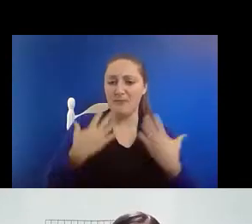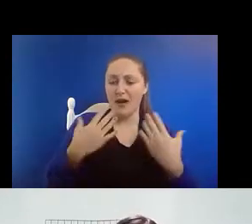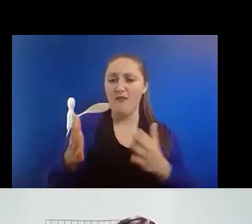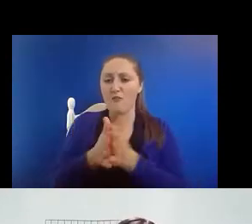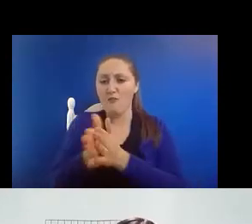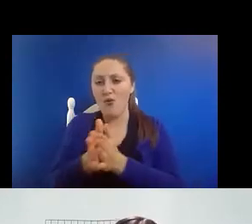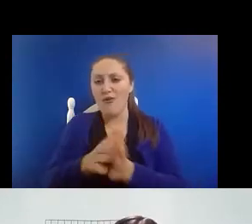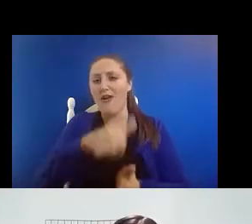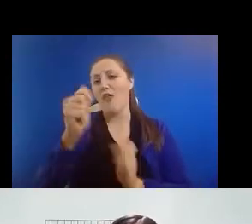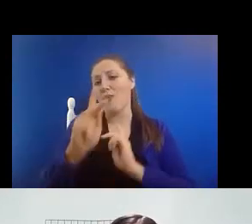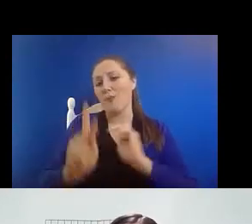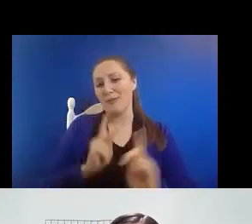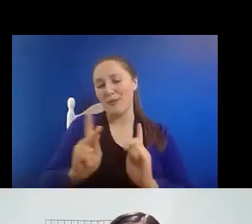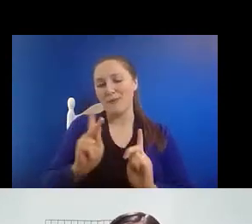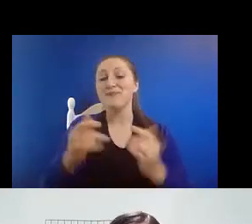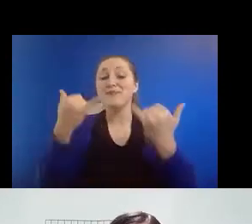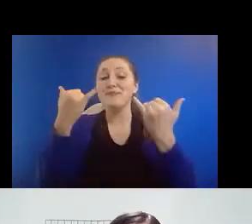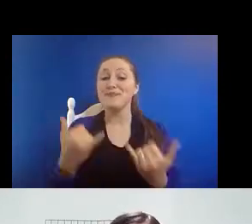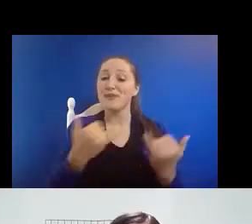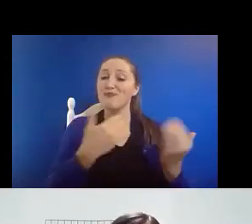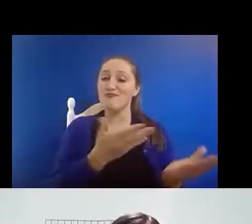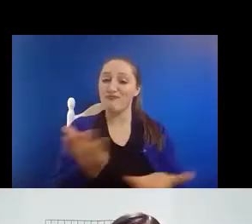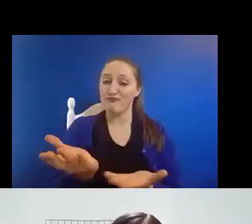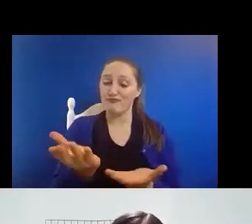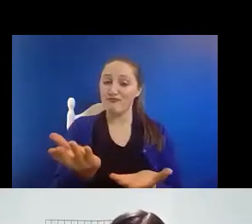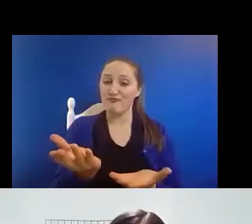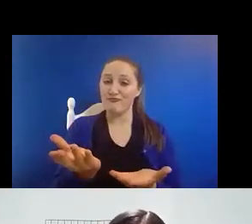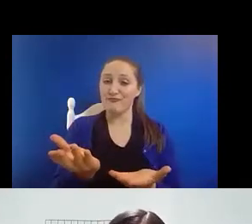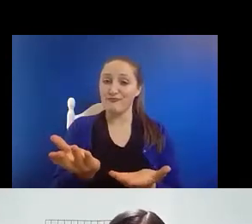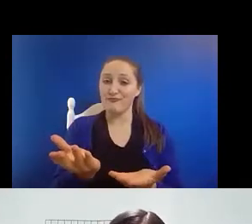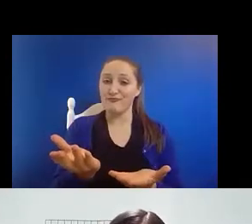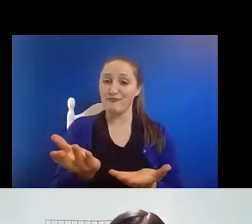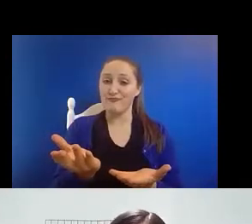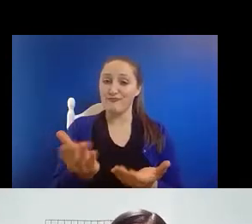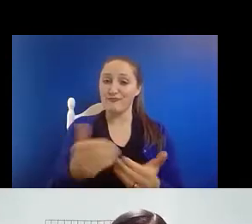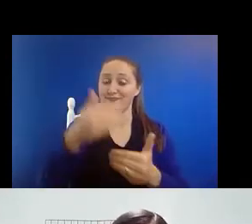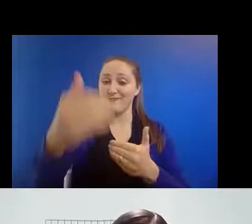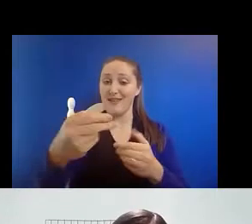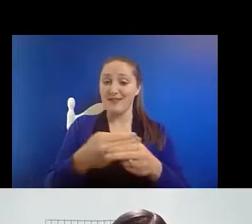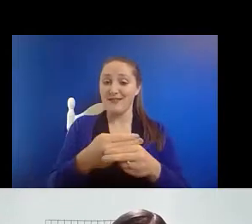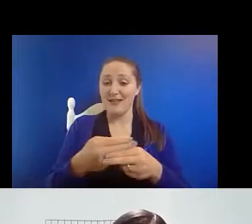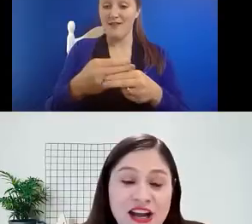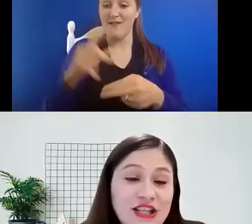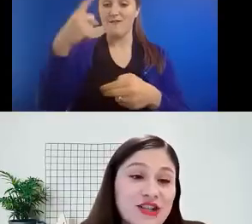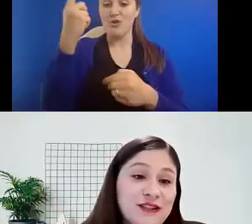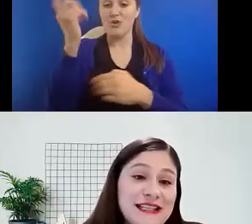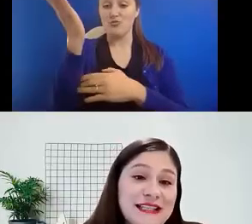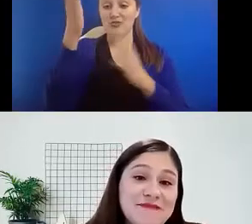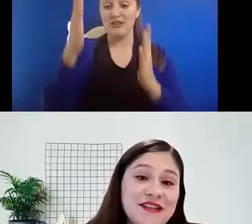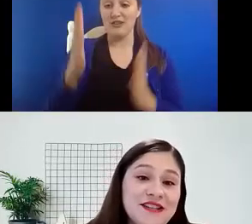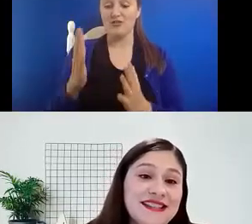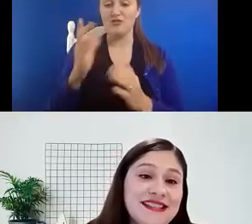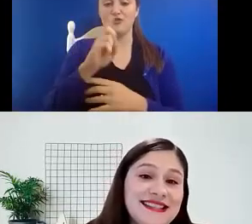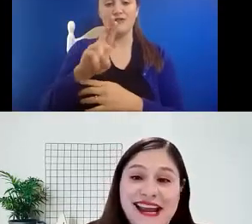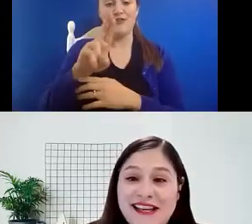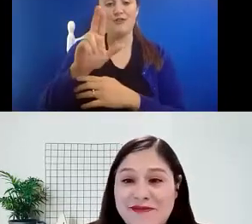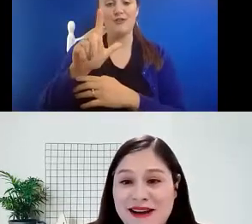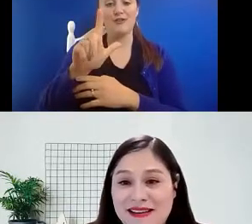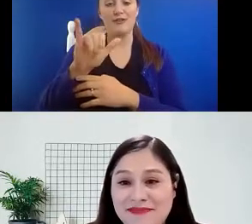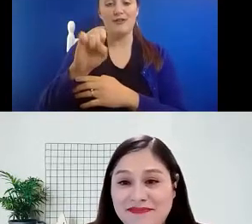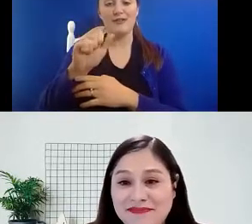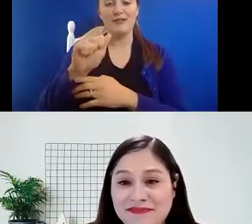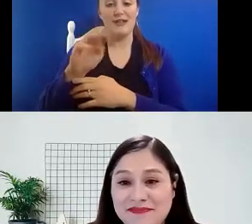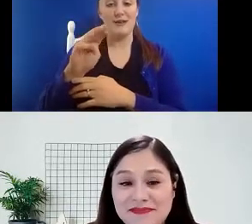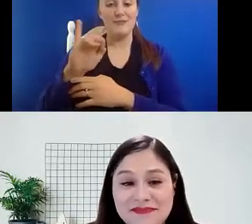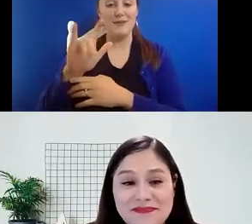others. Now, let's turn it over to the next slide, please. And our first presenter, Dr. Lisa Mills, take it